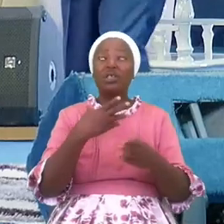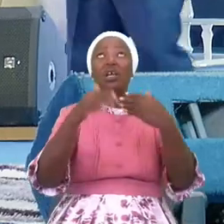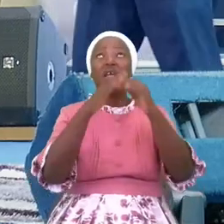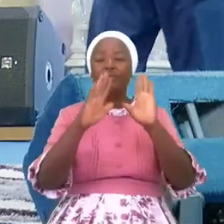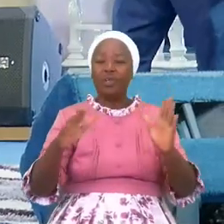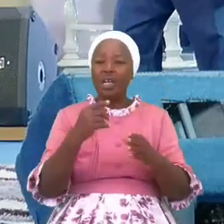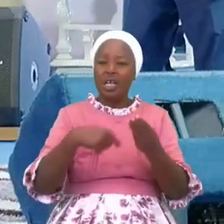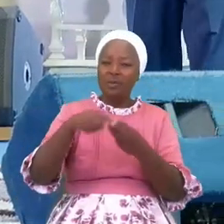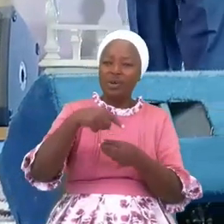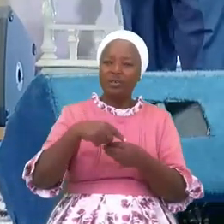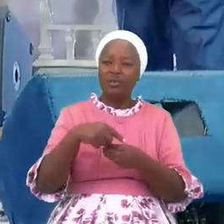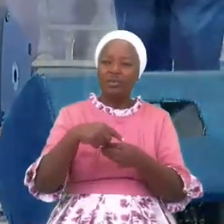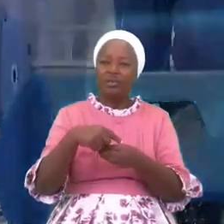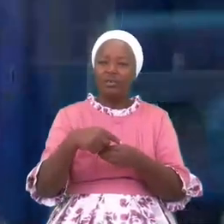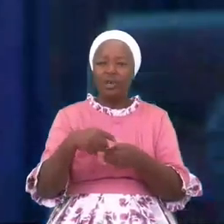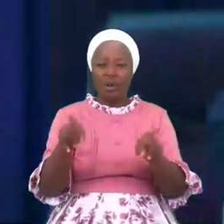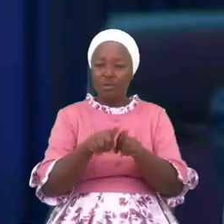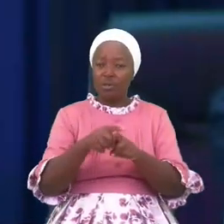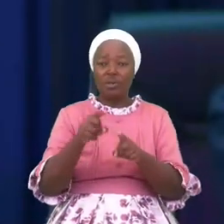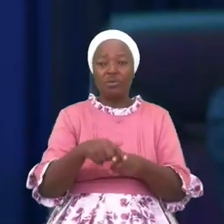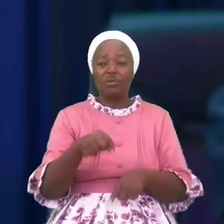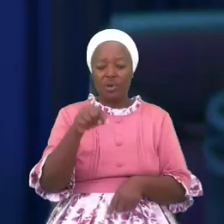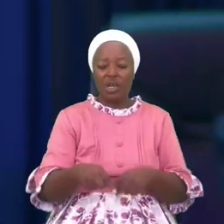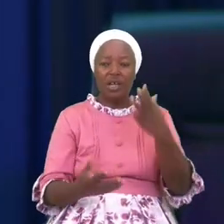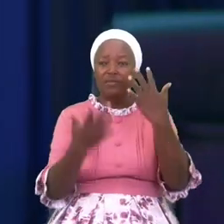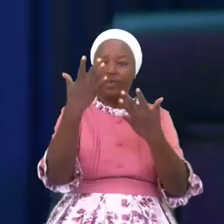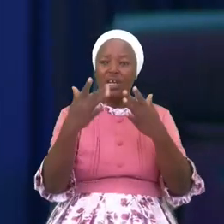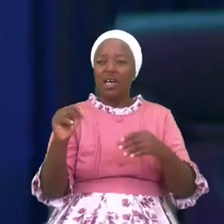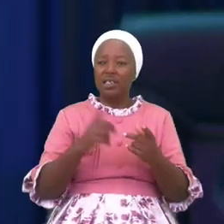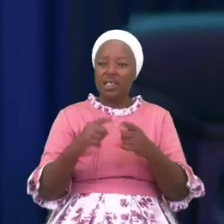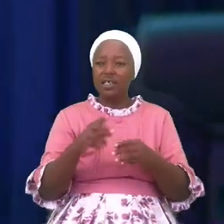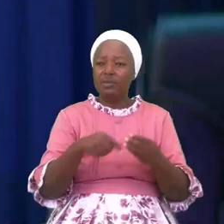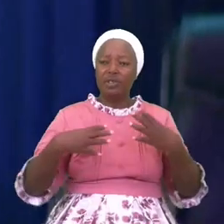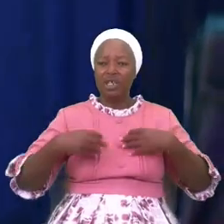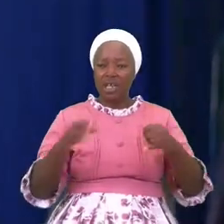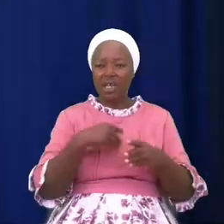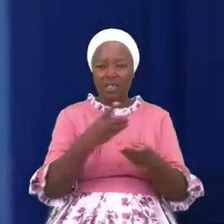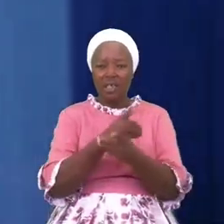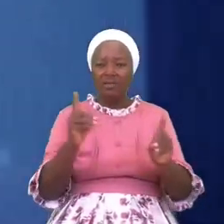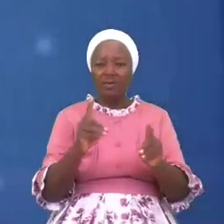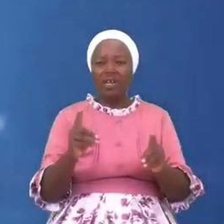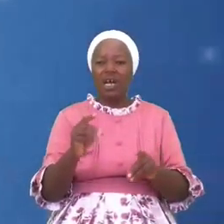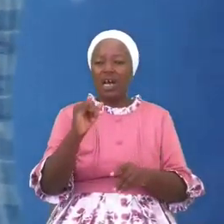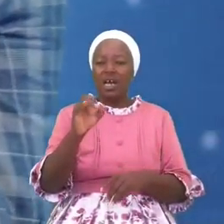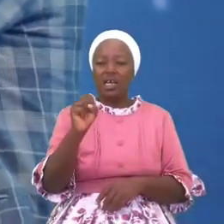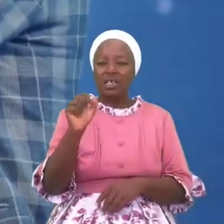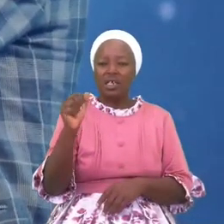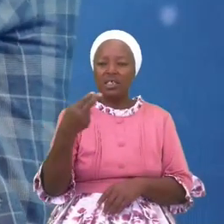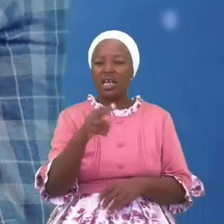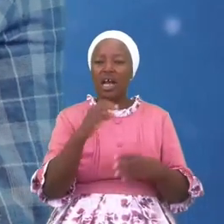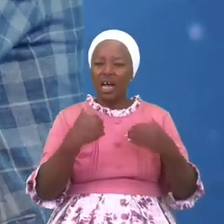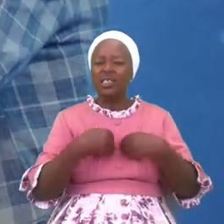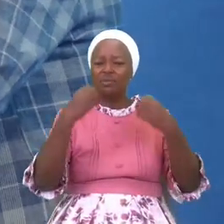about healing, about deliverance. Isaiah has a lot to tell us on the blessing we